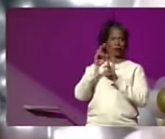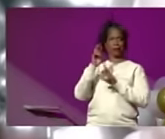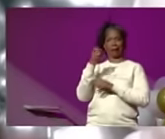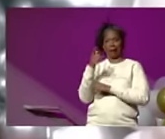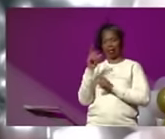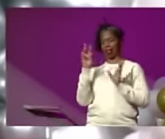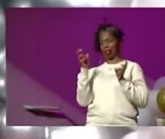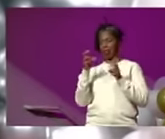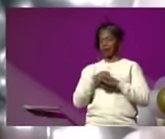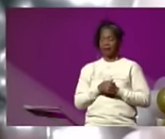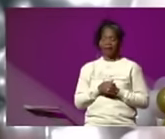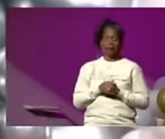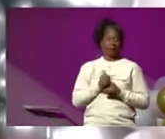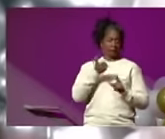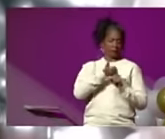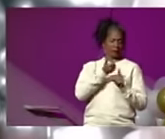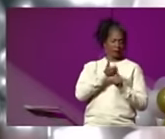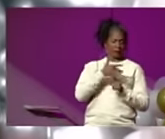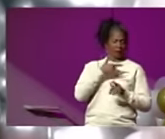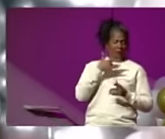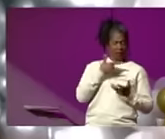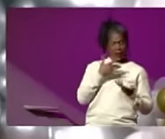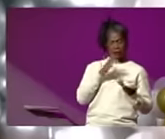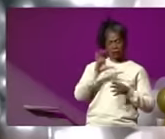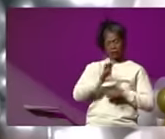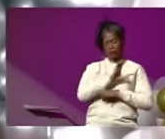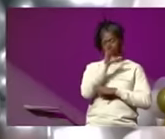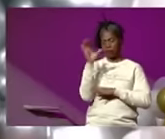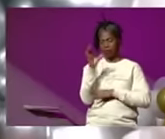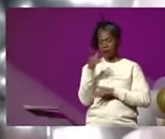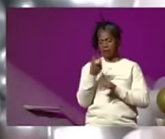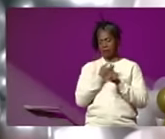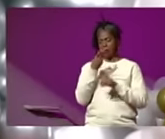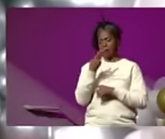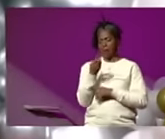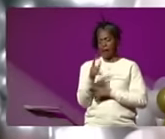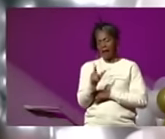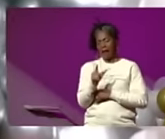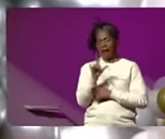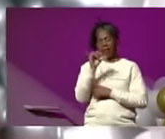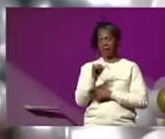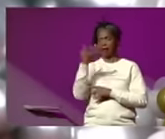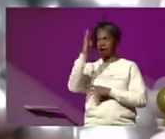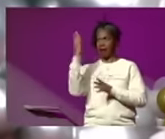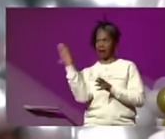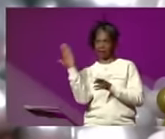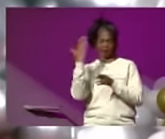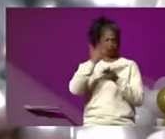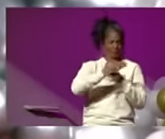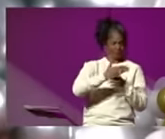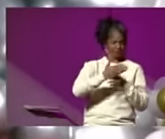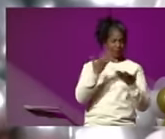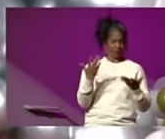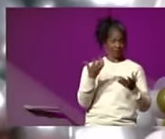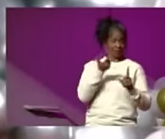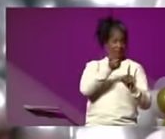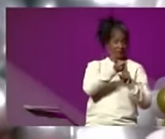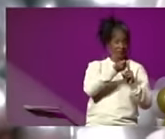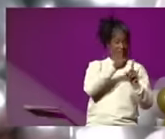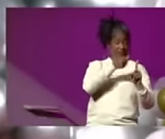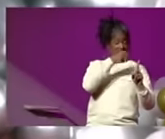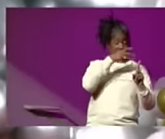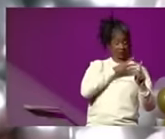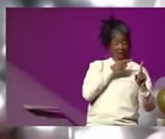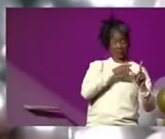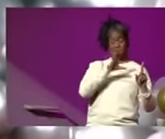from hell interrupted by the God of heaven. Chris testified, and I'm done. Here's what